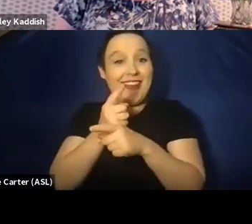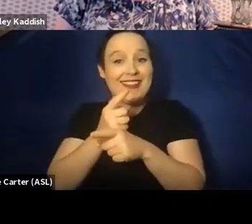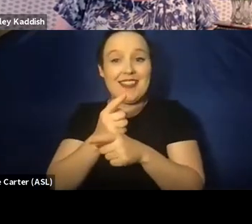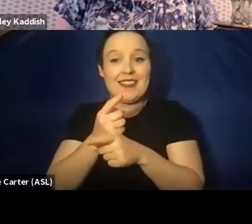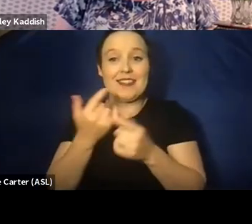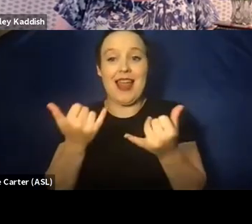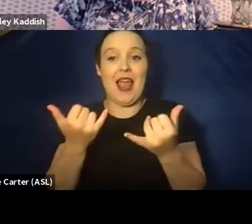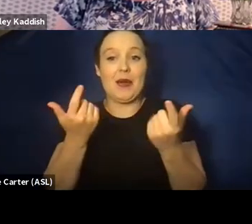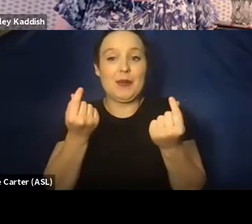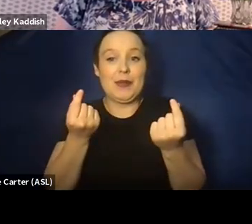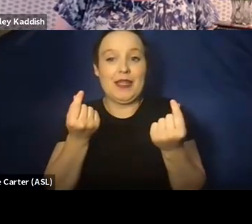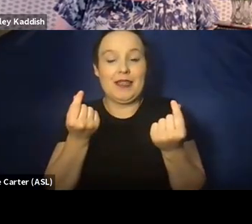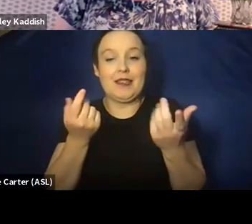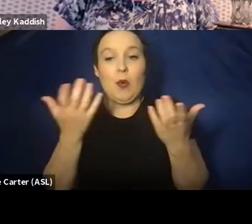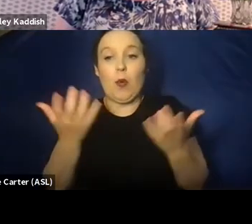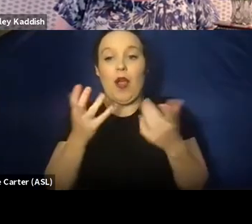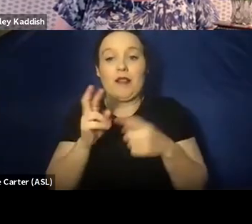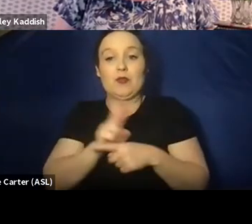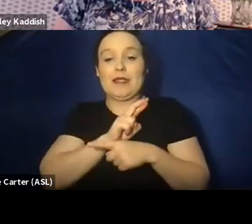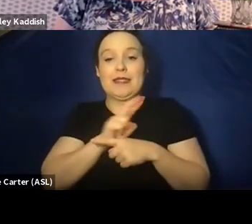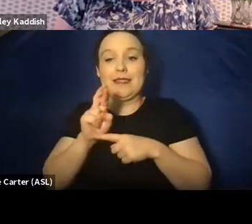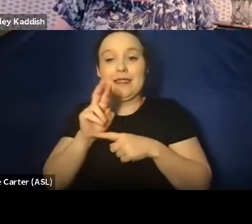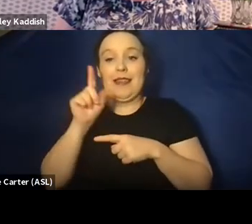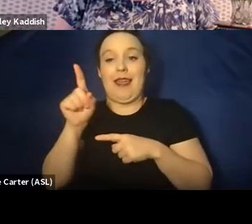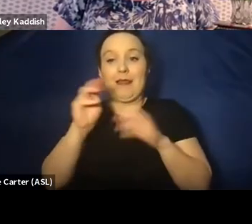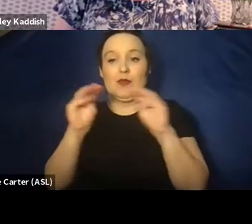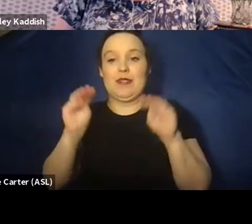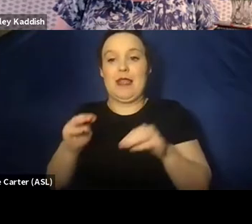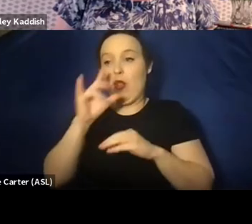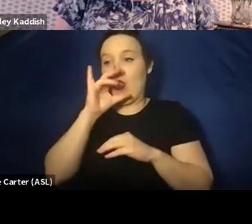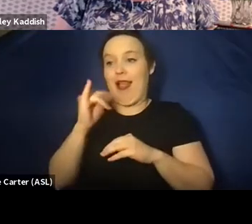a residency in the museum that doesn't open?